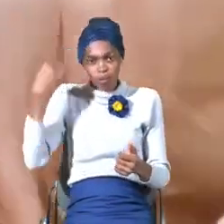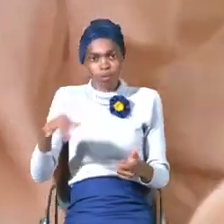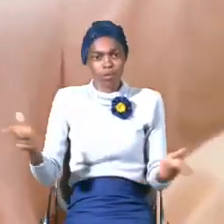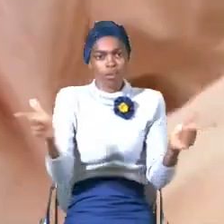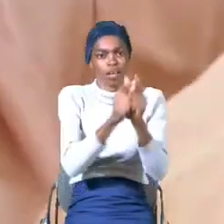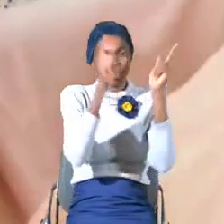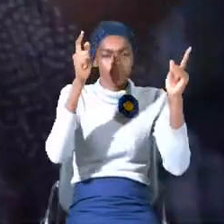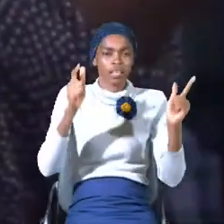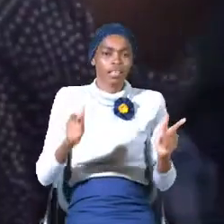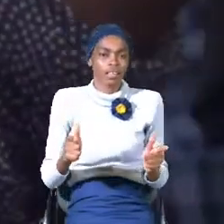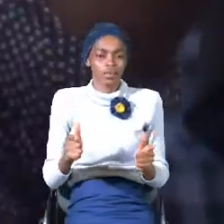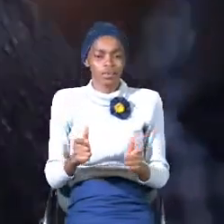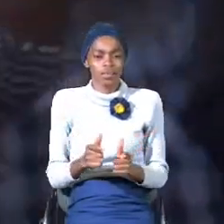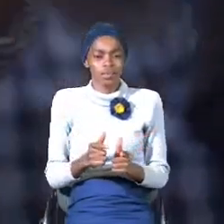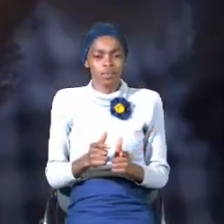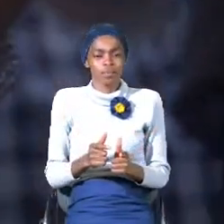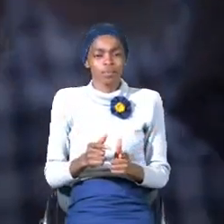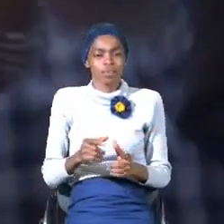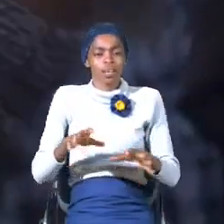Accept.